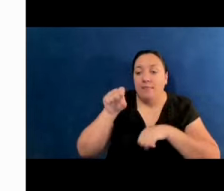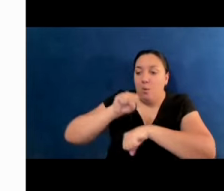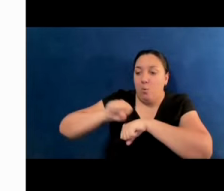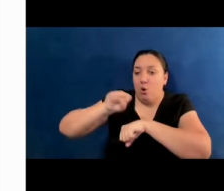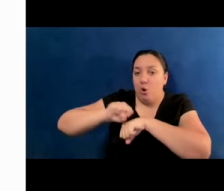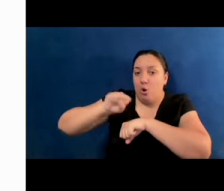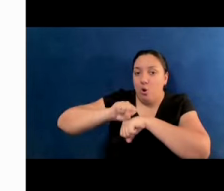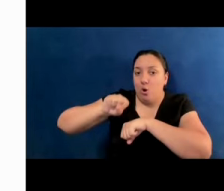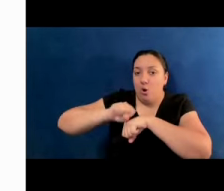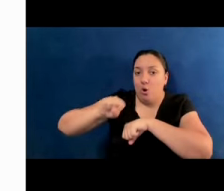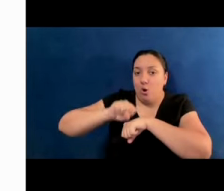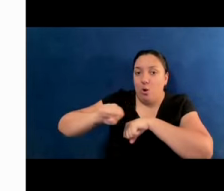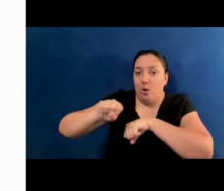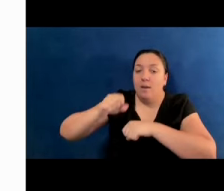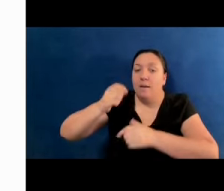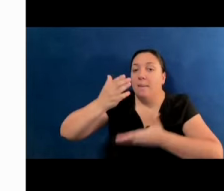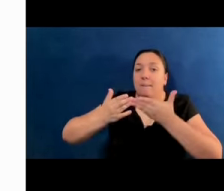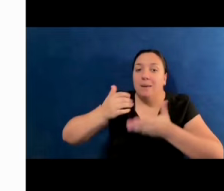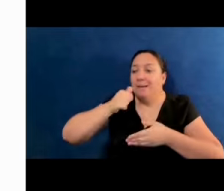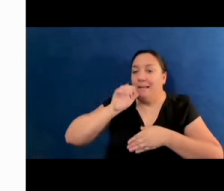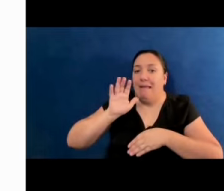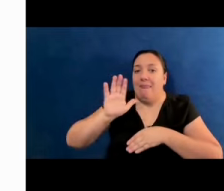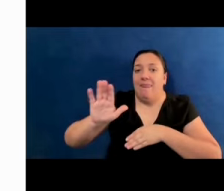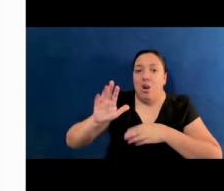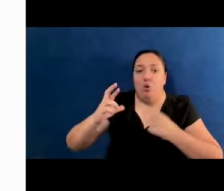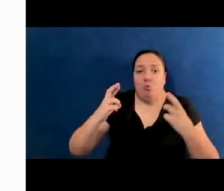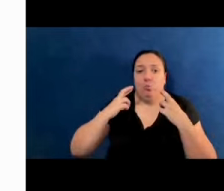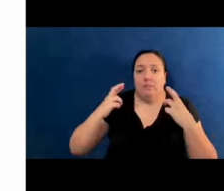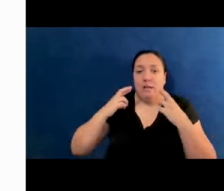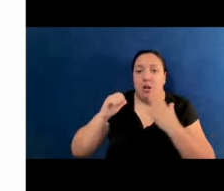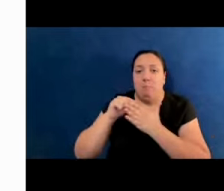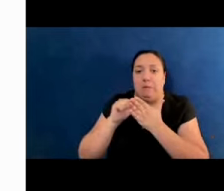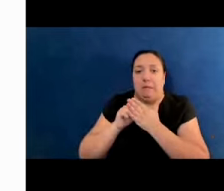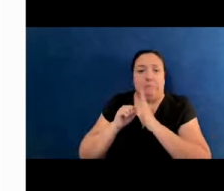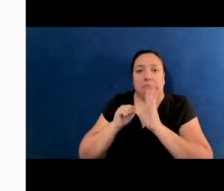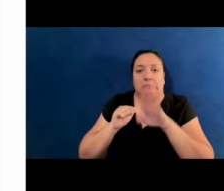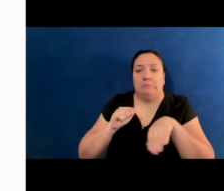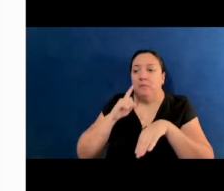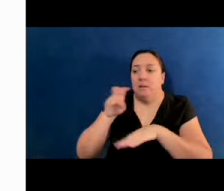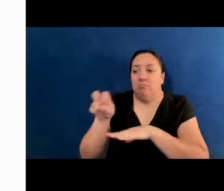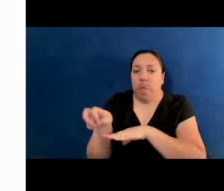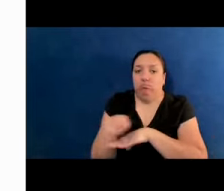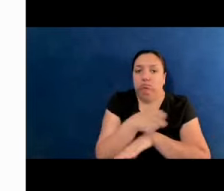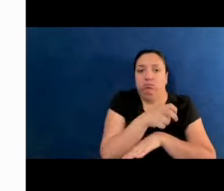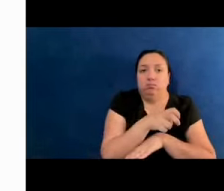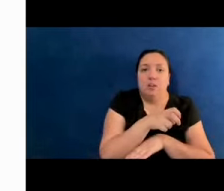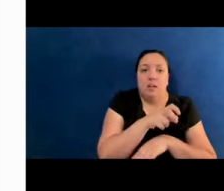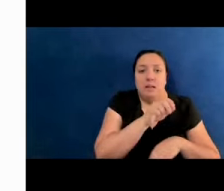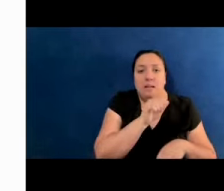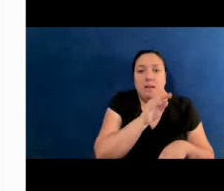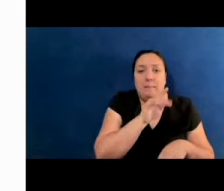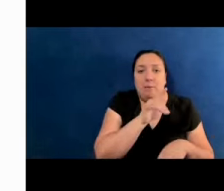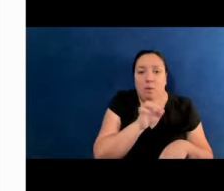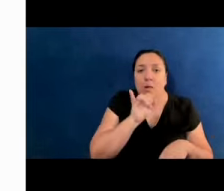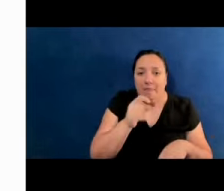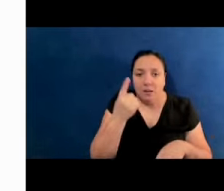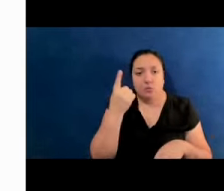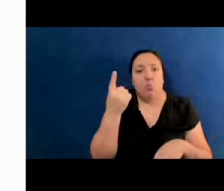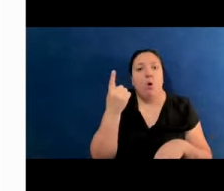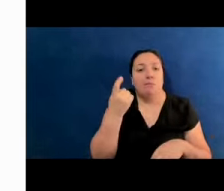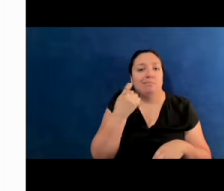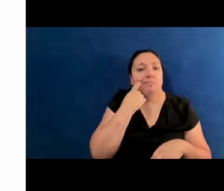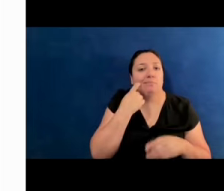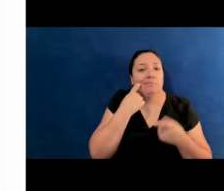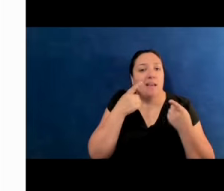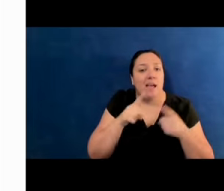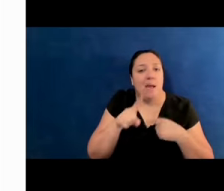into their work's retirement account, they can put extra money into their ABLE account. It's a provision that came about